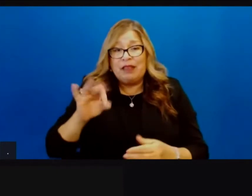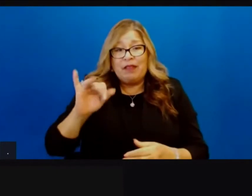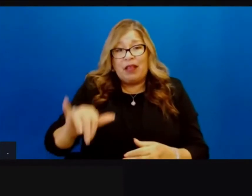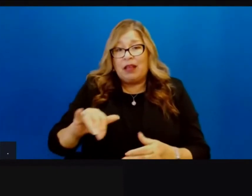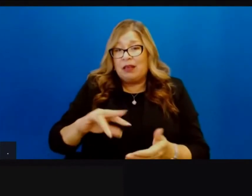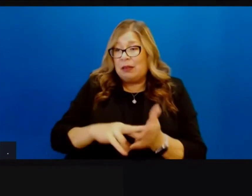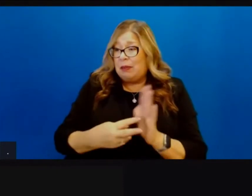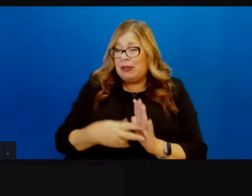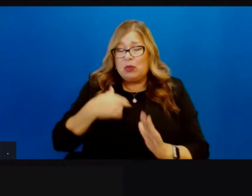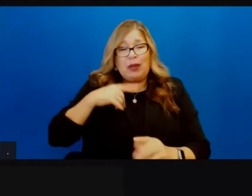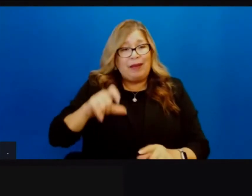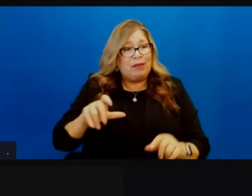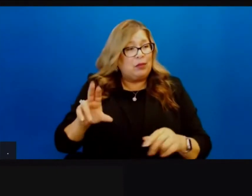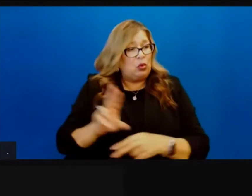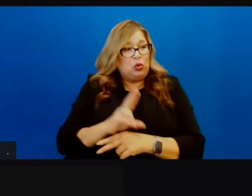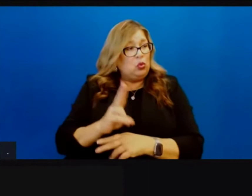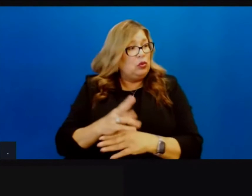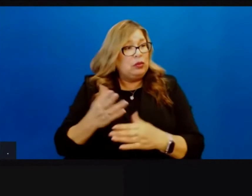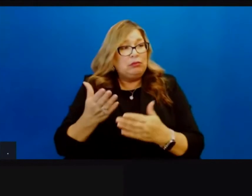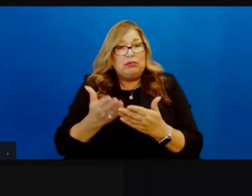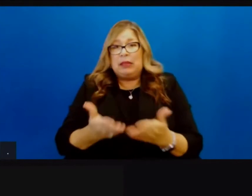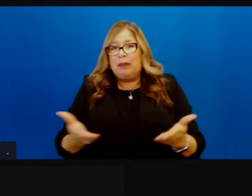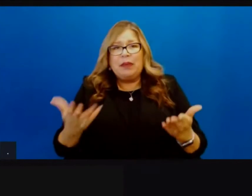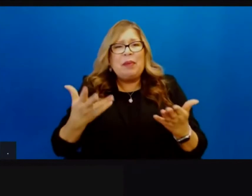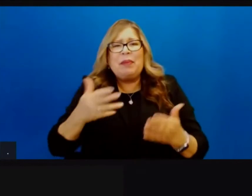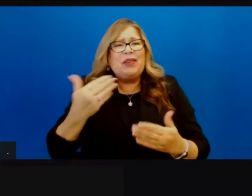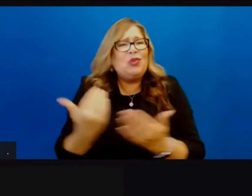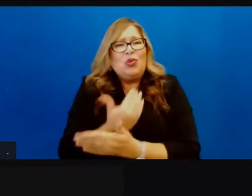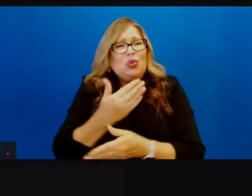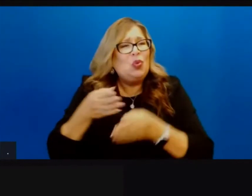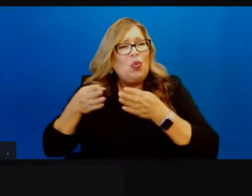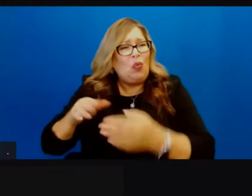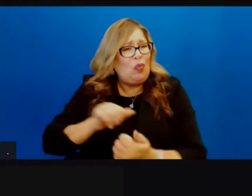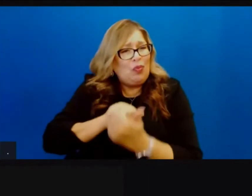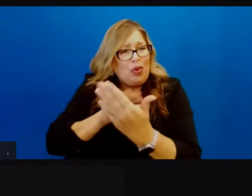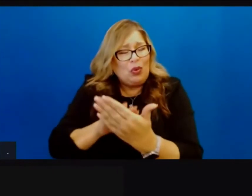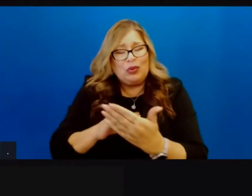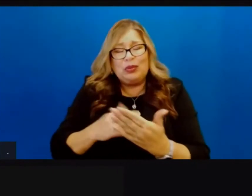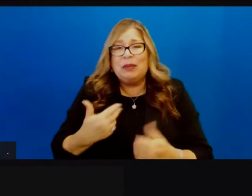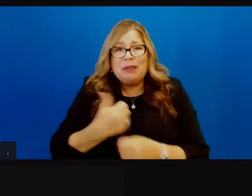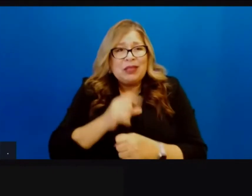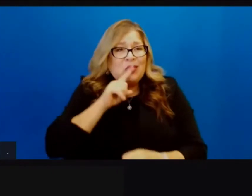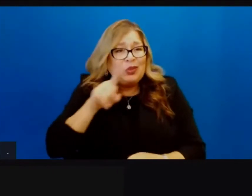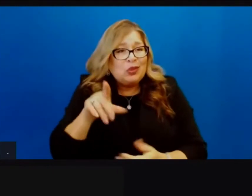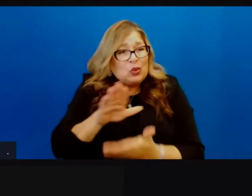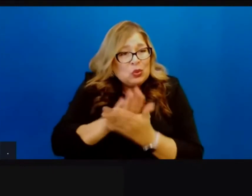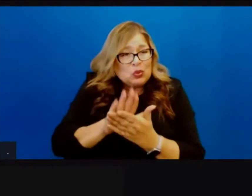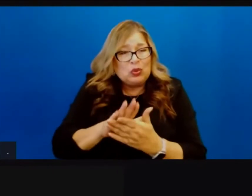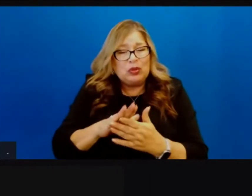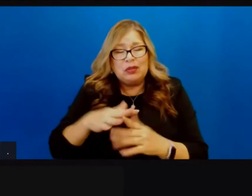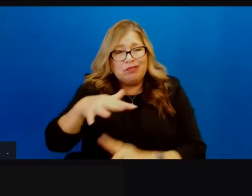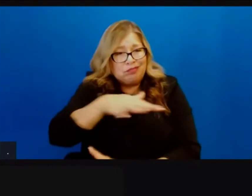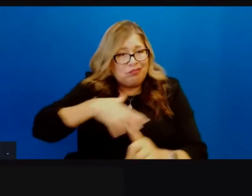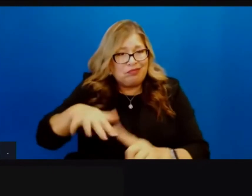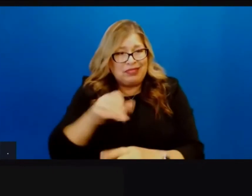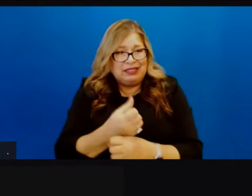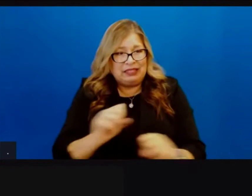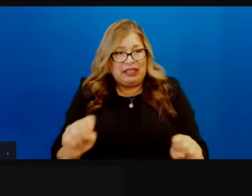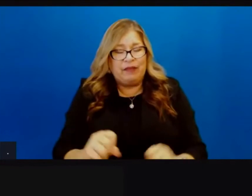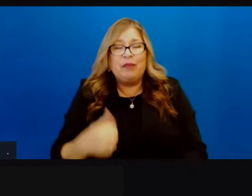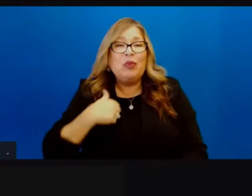a tool that we aren't currently using to make sure that environments like schools and other places are safe. So more to